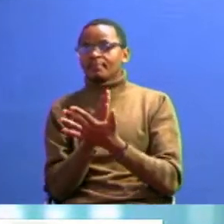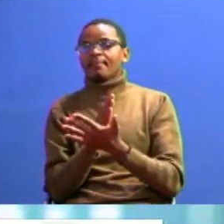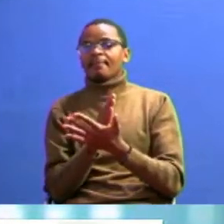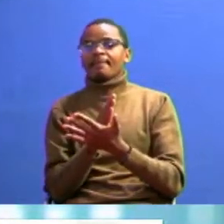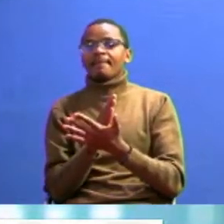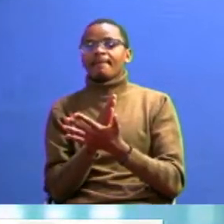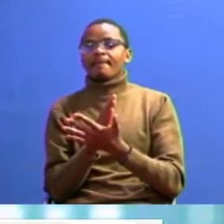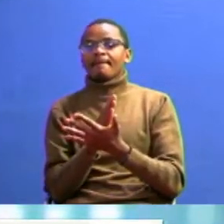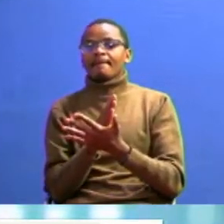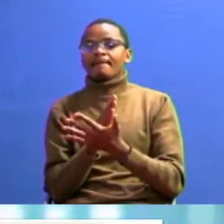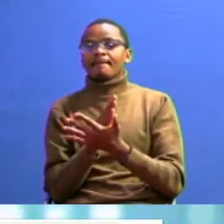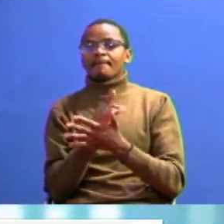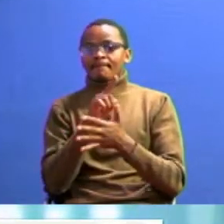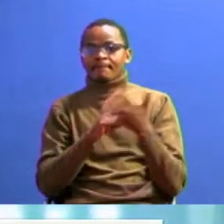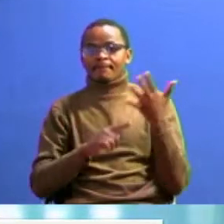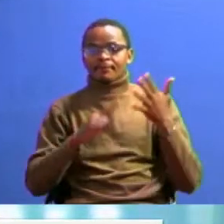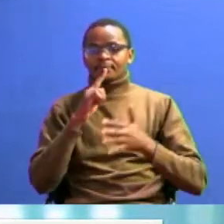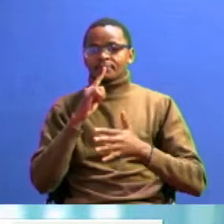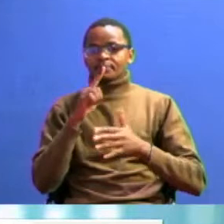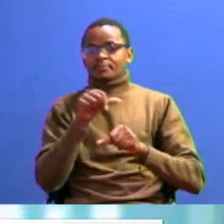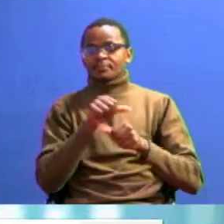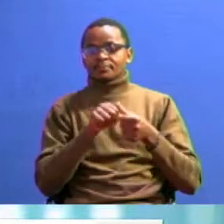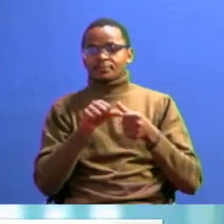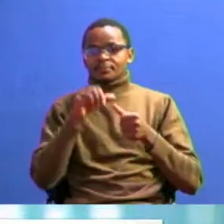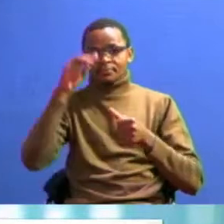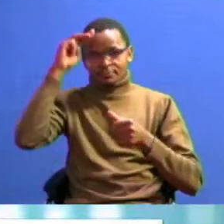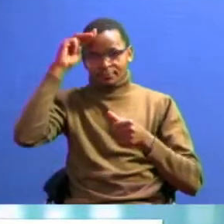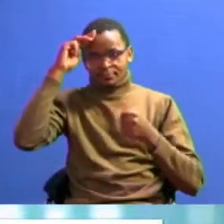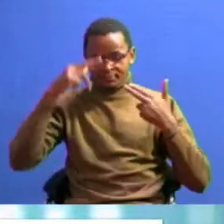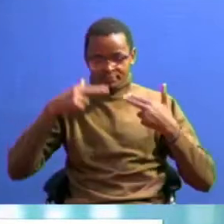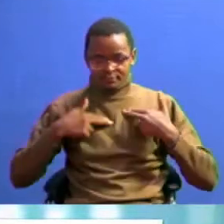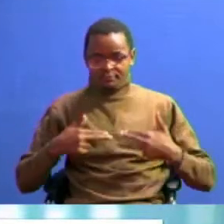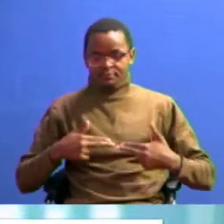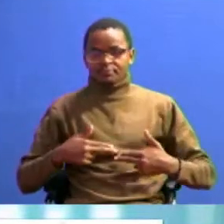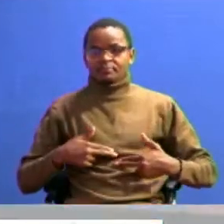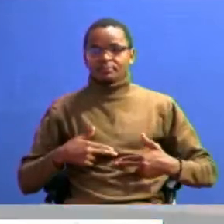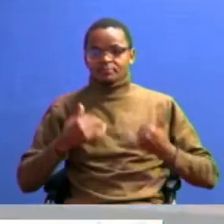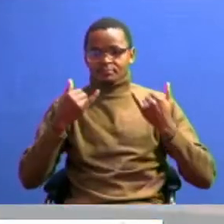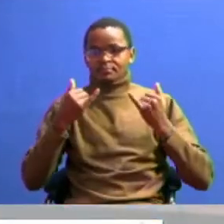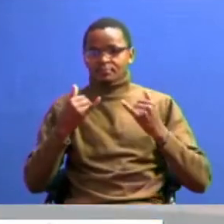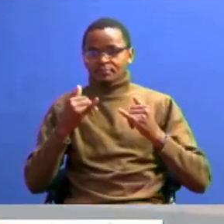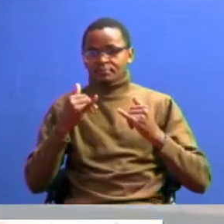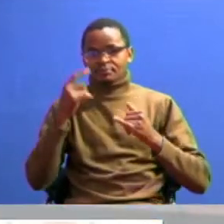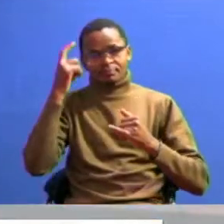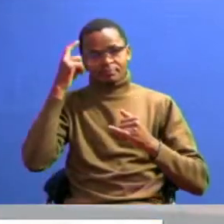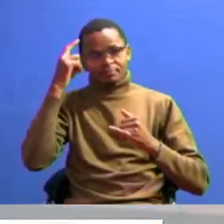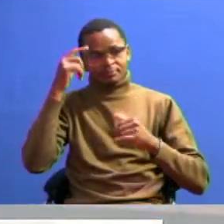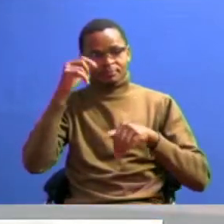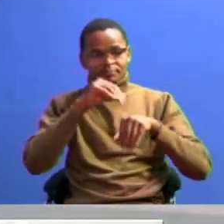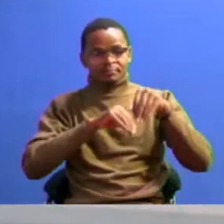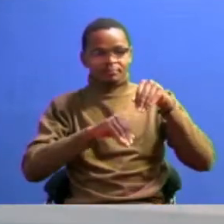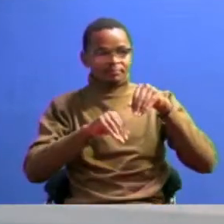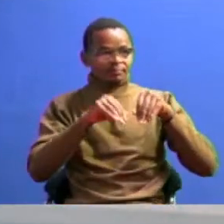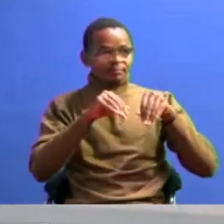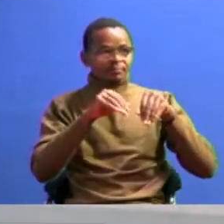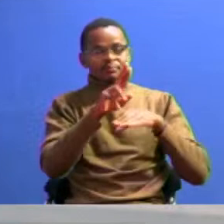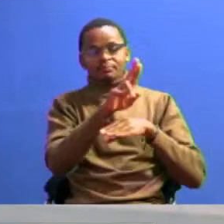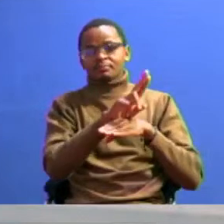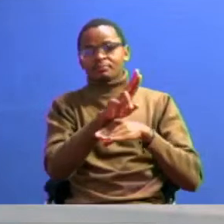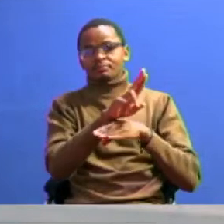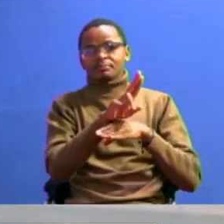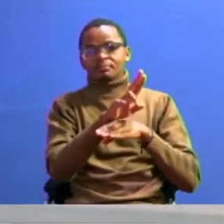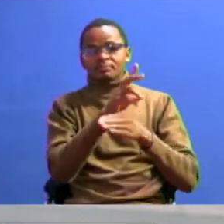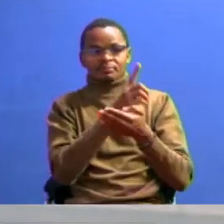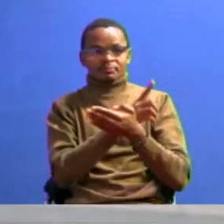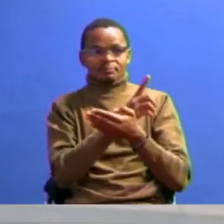a snapshot what I would say about mental health. Now, mental disorders can contribute to substance and